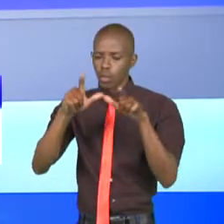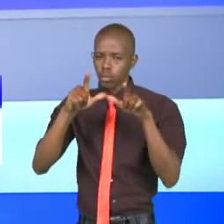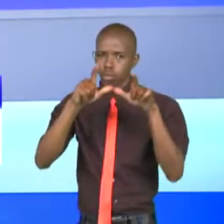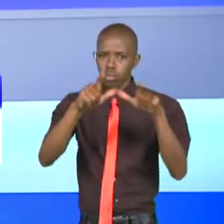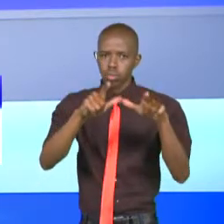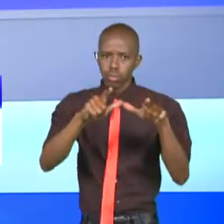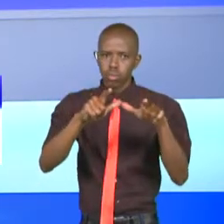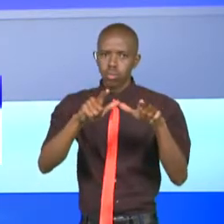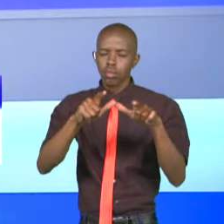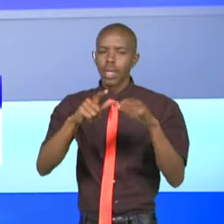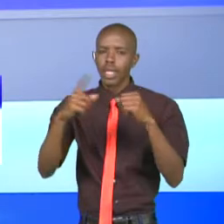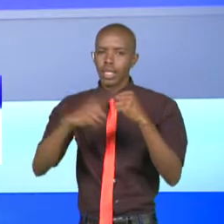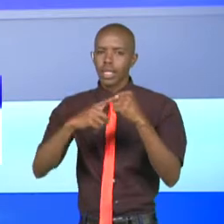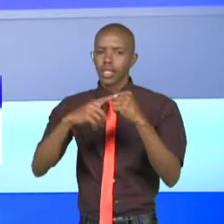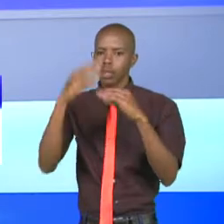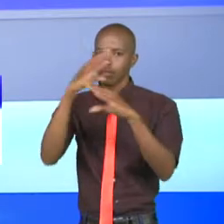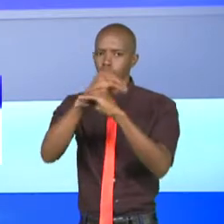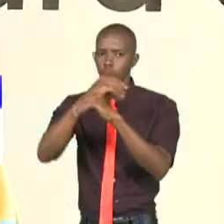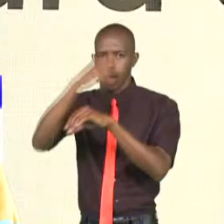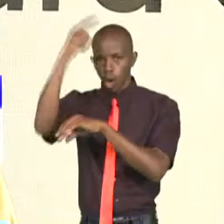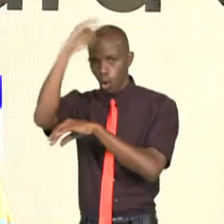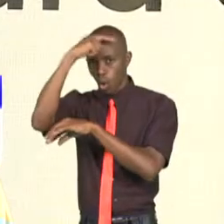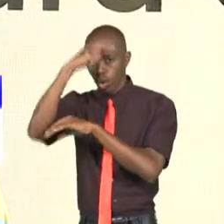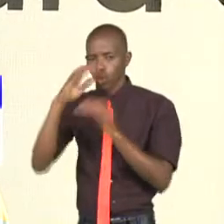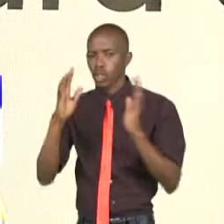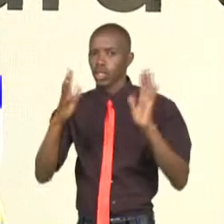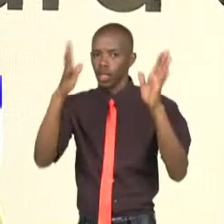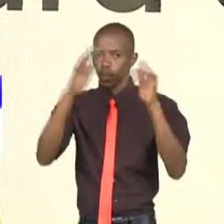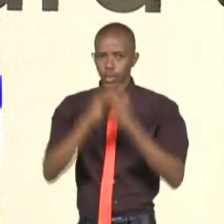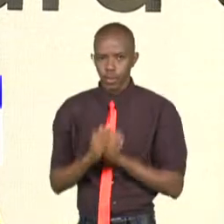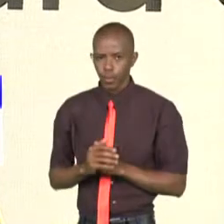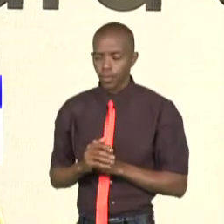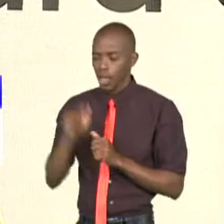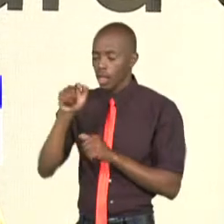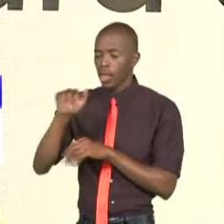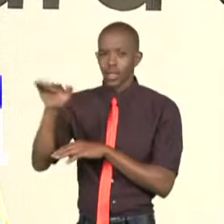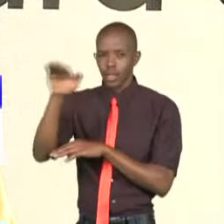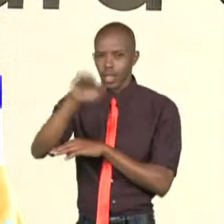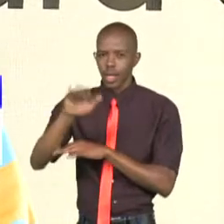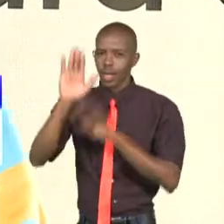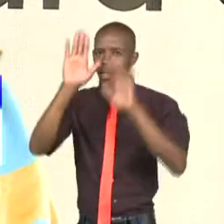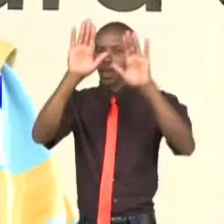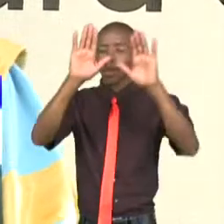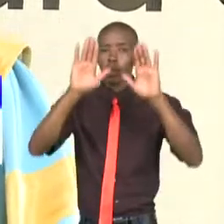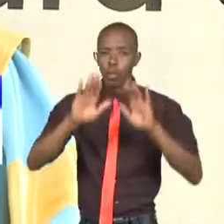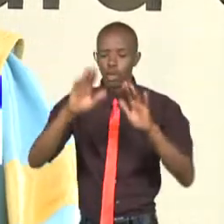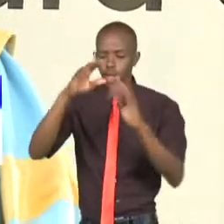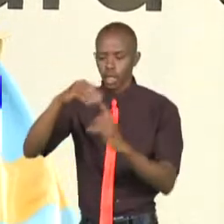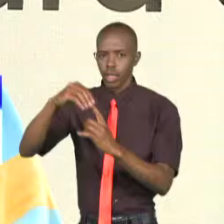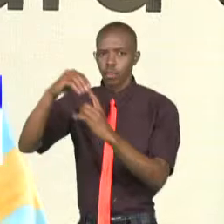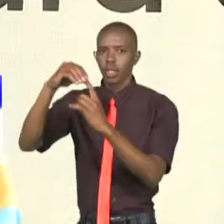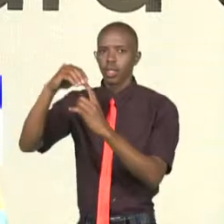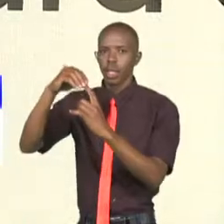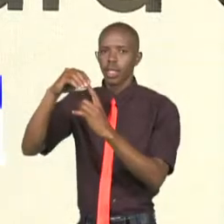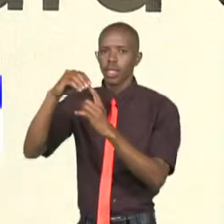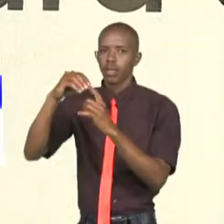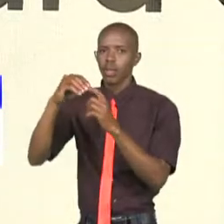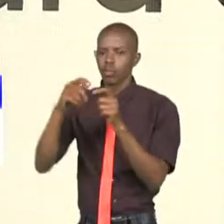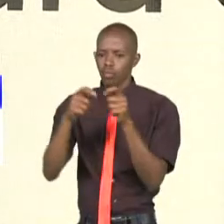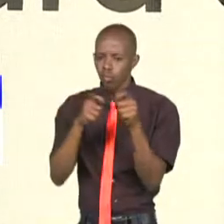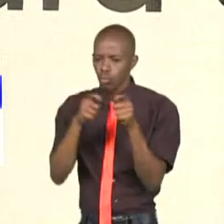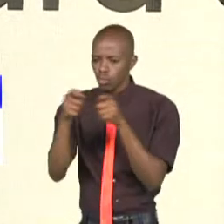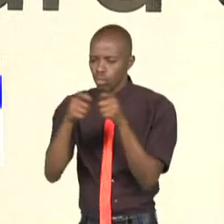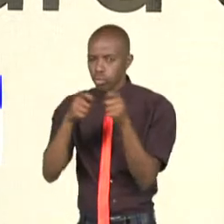6th online graduation ceremony. This area is very critical, particularly in the management of